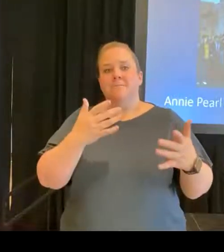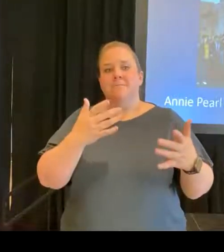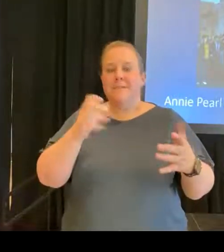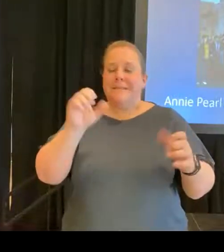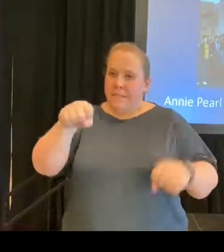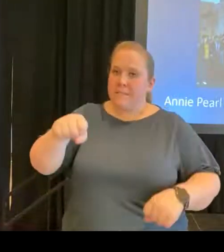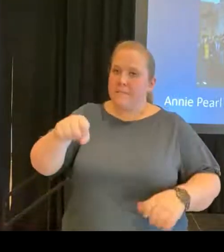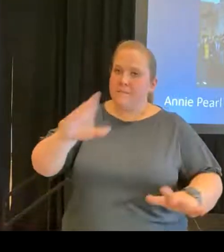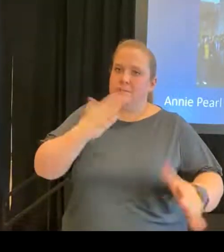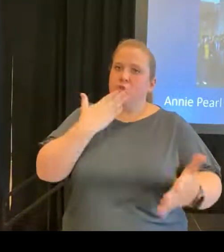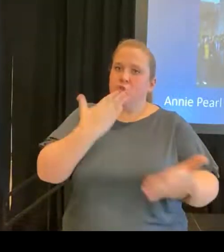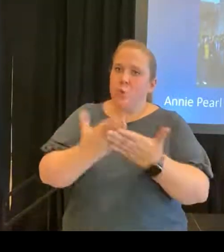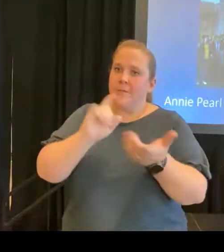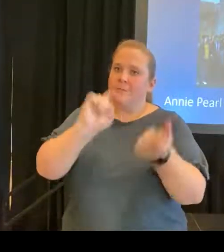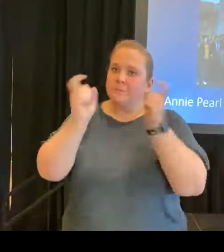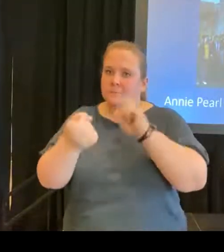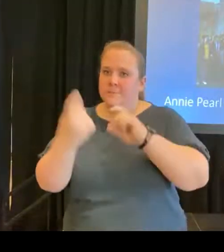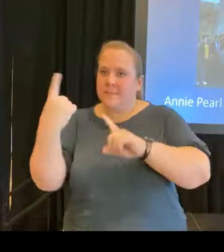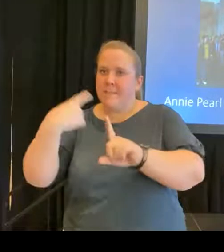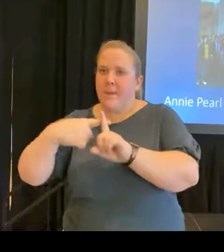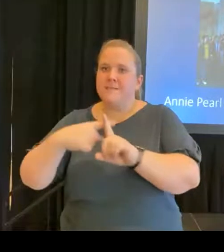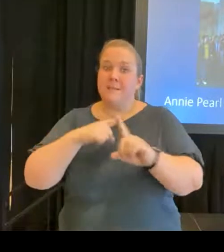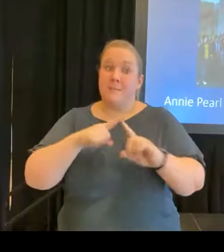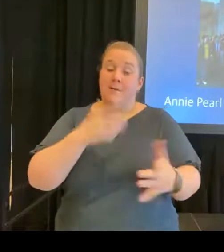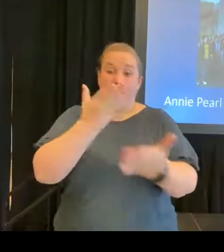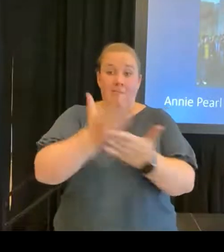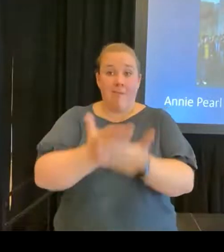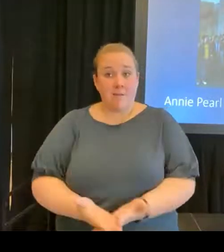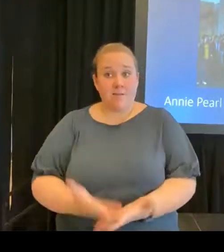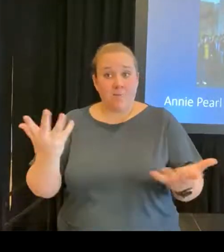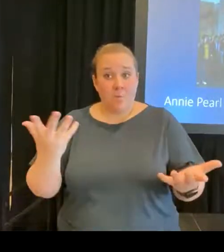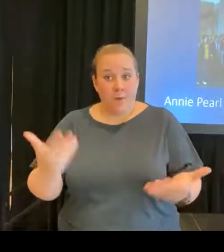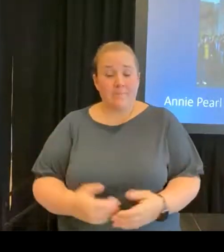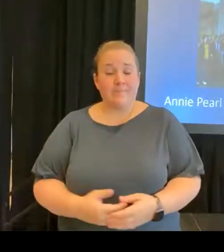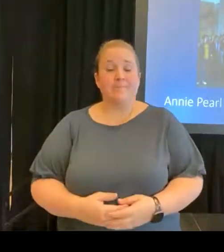into something positive, but these are the facts.